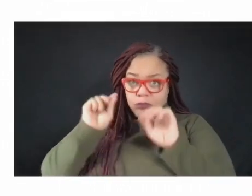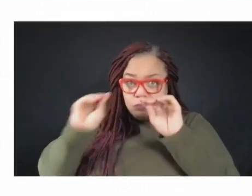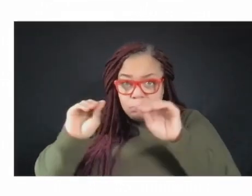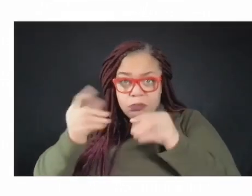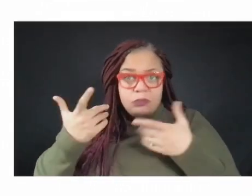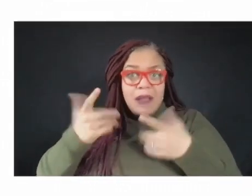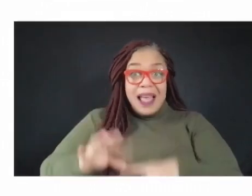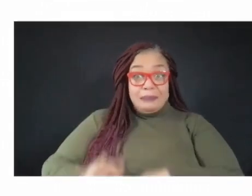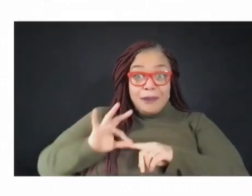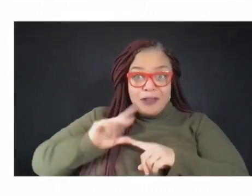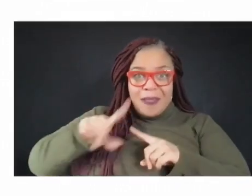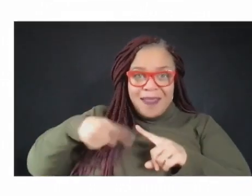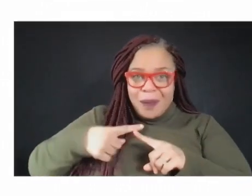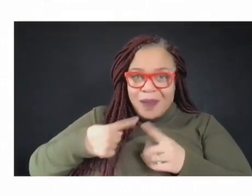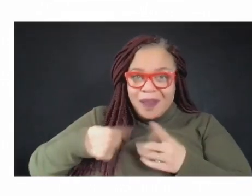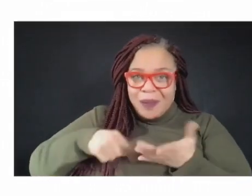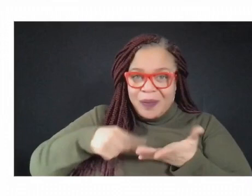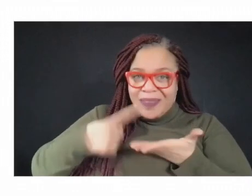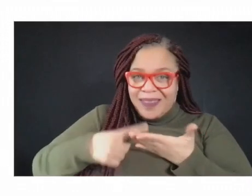COVID.